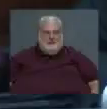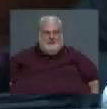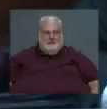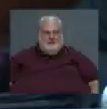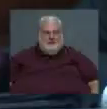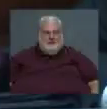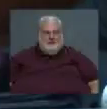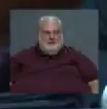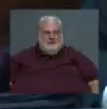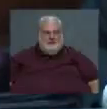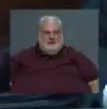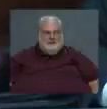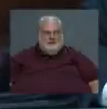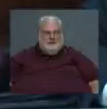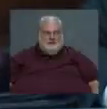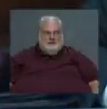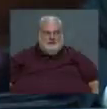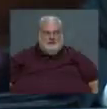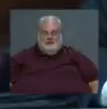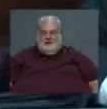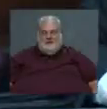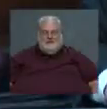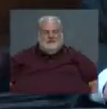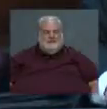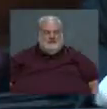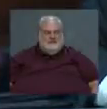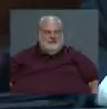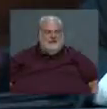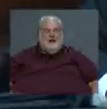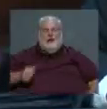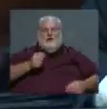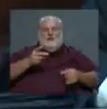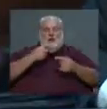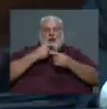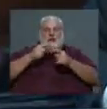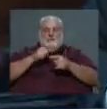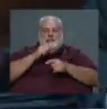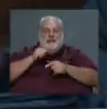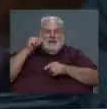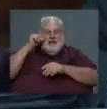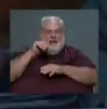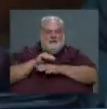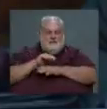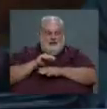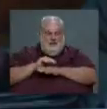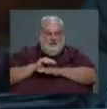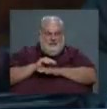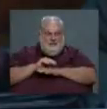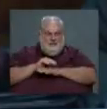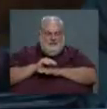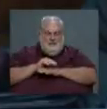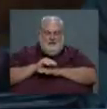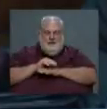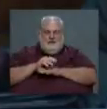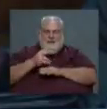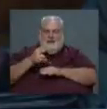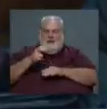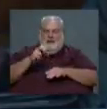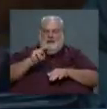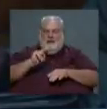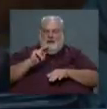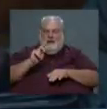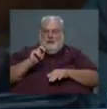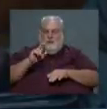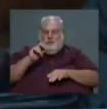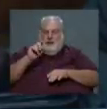Before we get into the agenda, a couple of announcements. Last night, Director Hendricks was honored as a